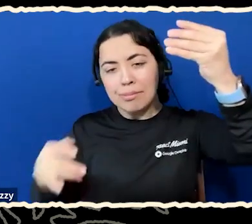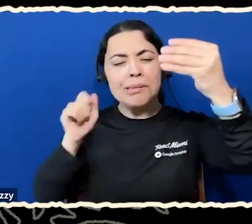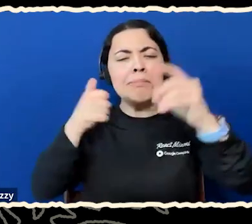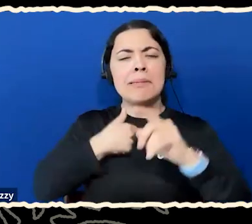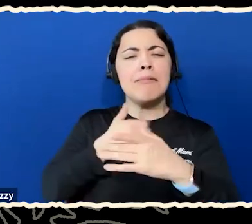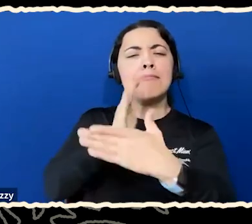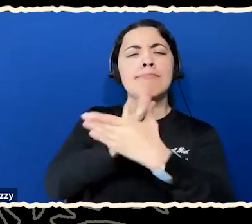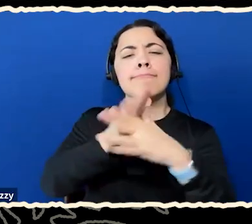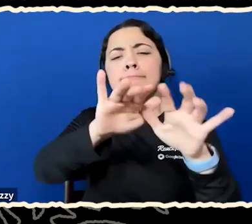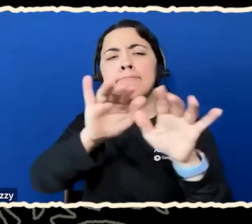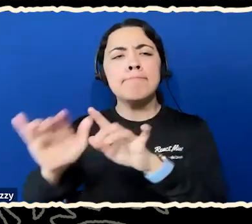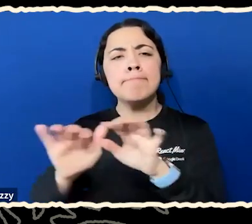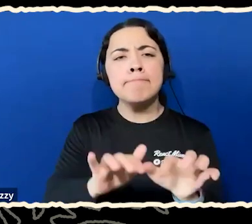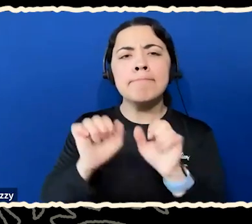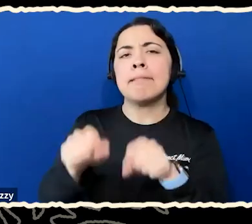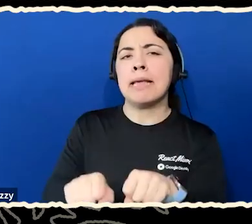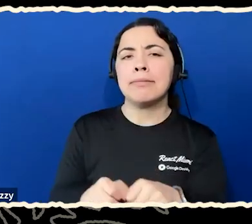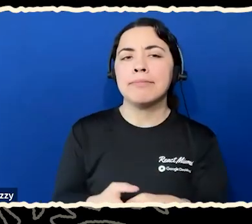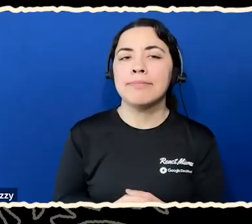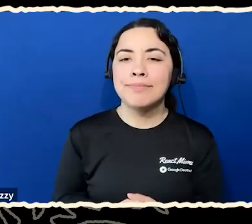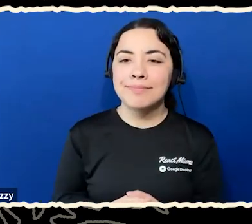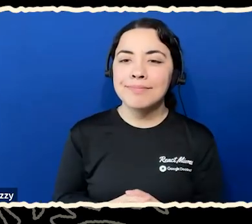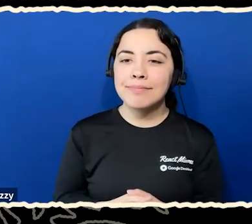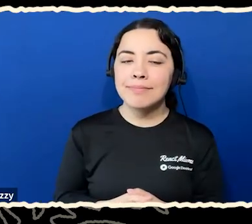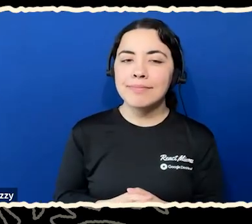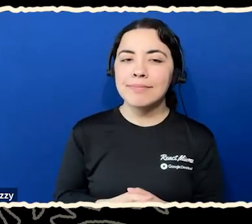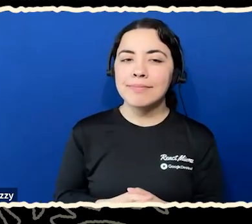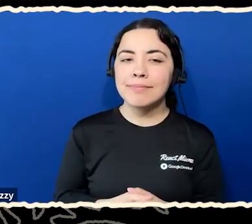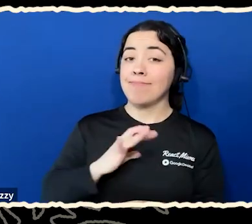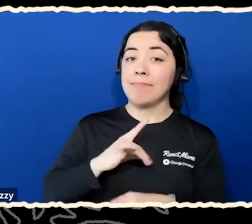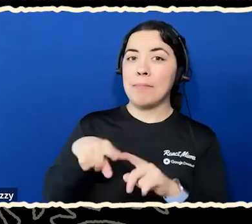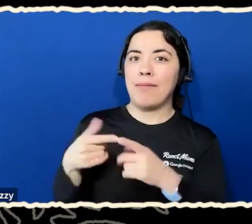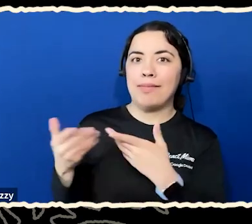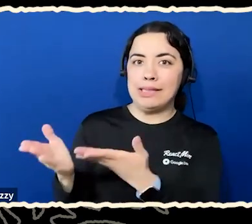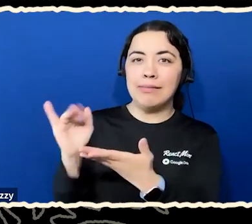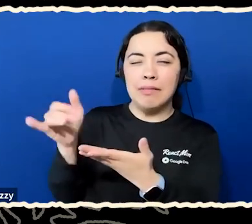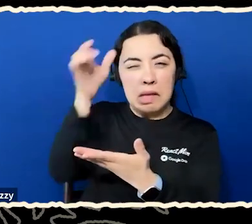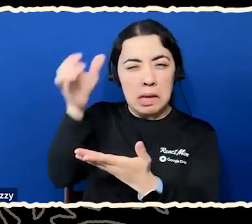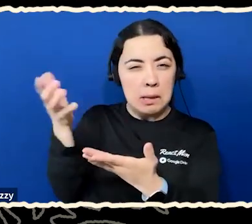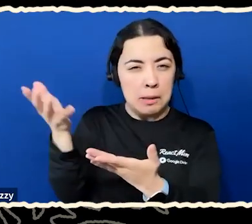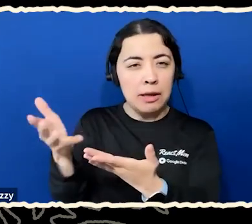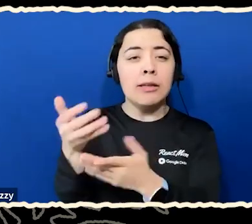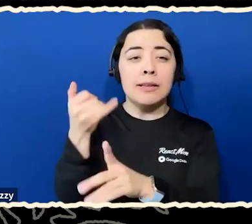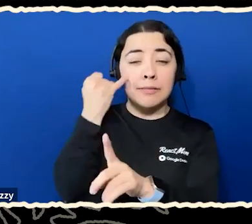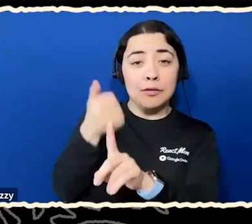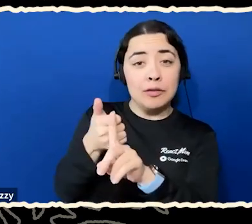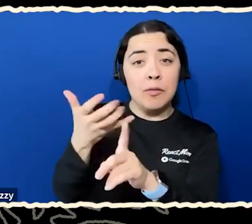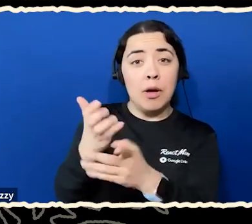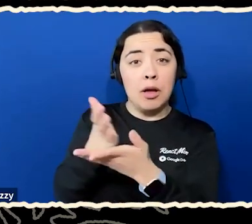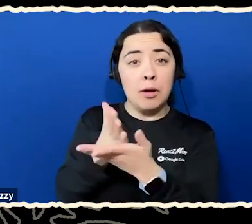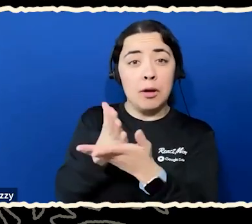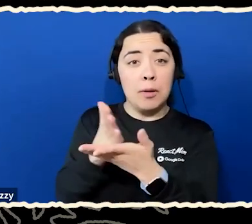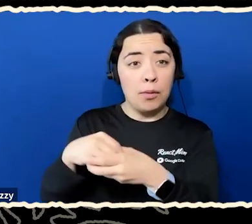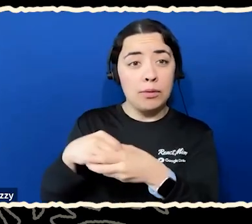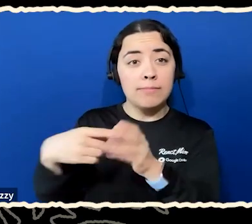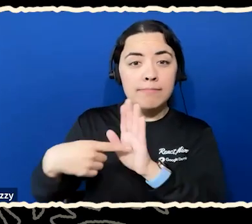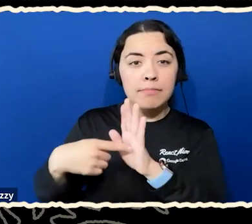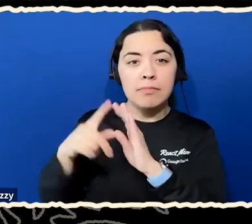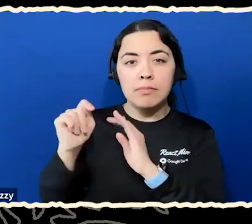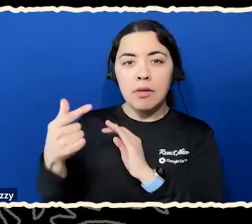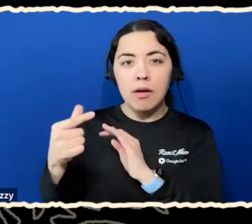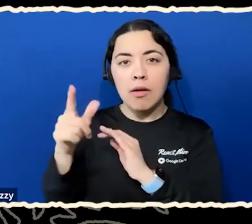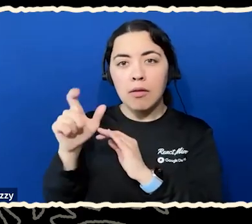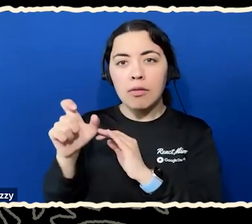first. So here's the thing with this. The idea is that UI components, like my toggle group, like my bottom nav, can adopt